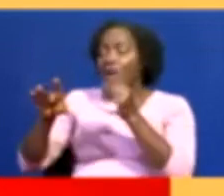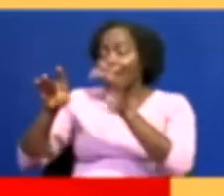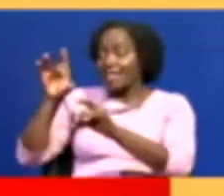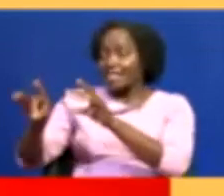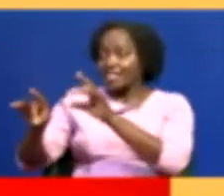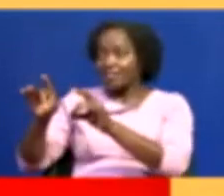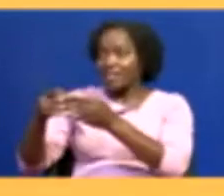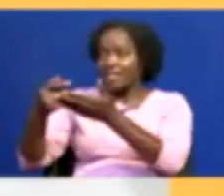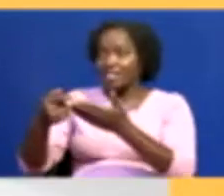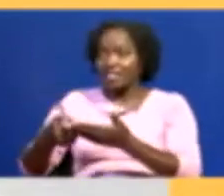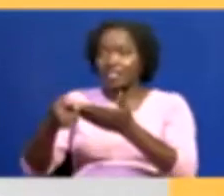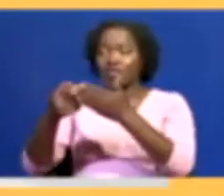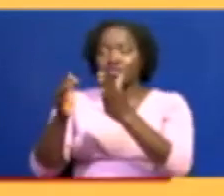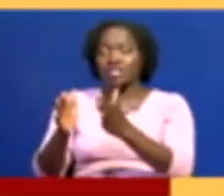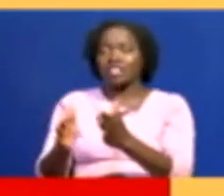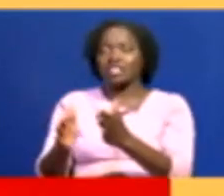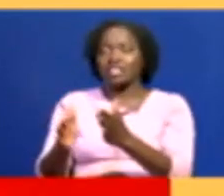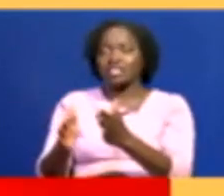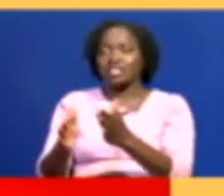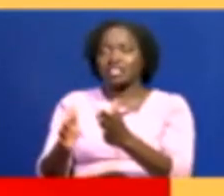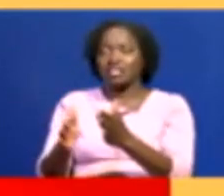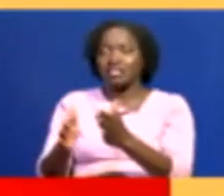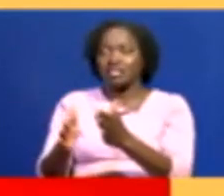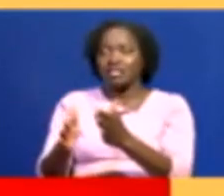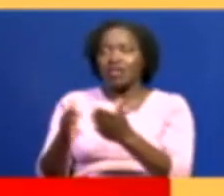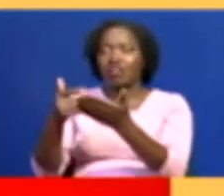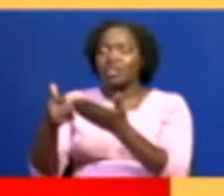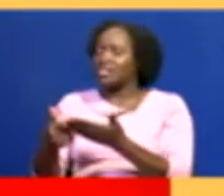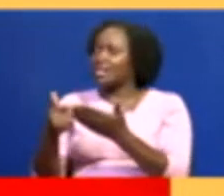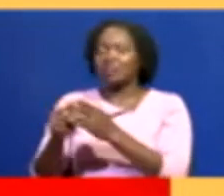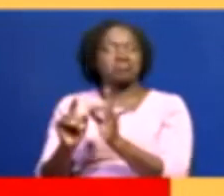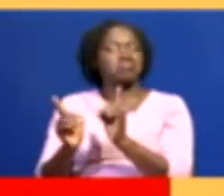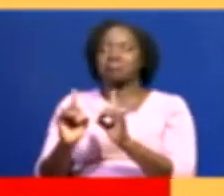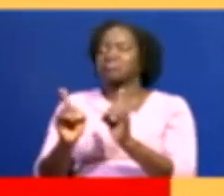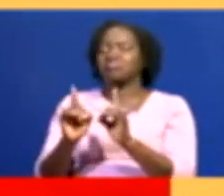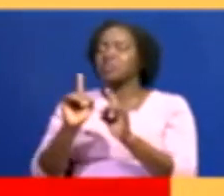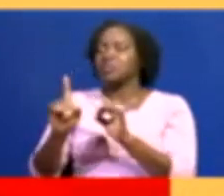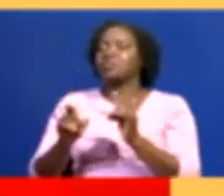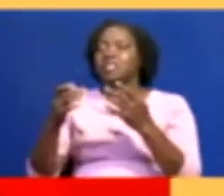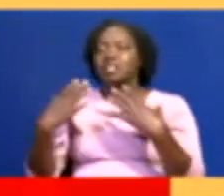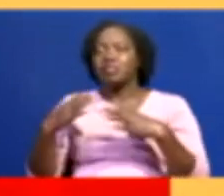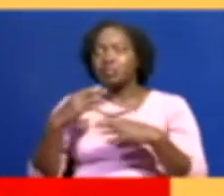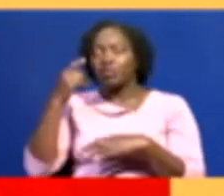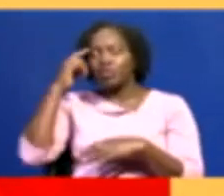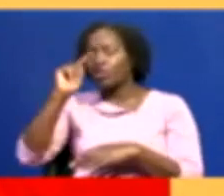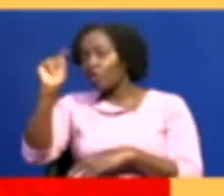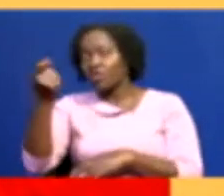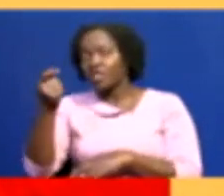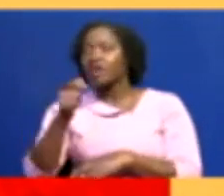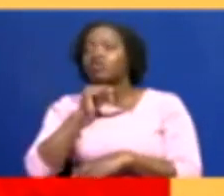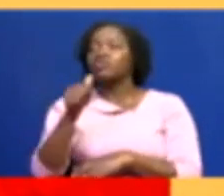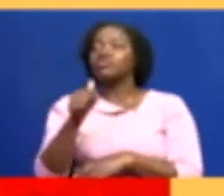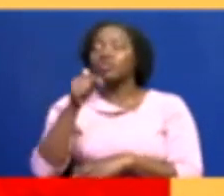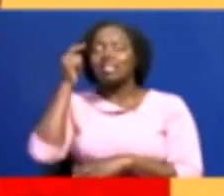the negotiators of the dialogue. Mm-hmm. At the moment, we need people who think of Kenya, but not